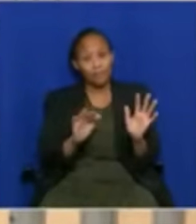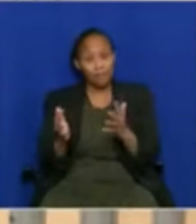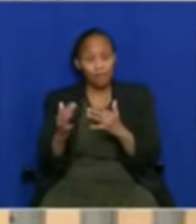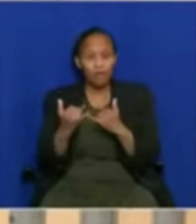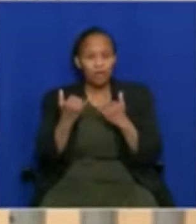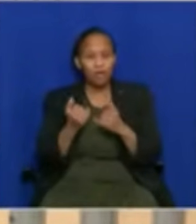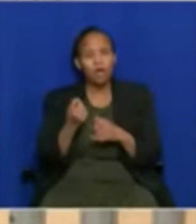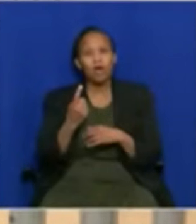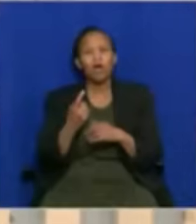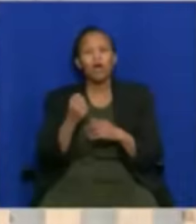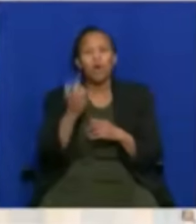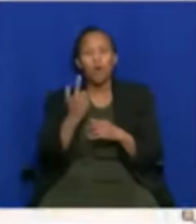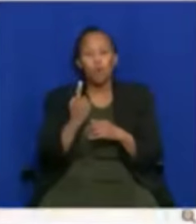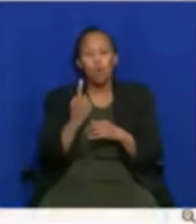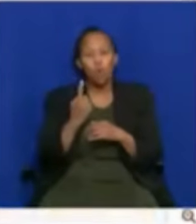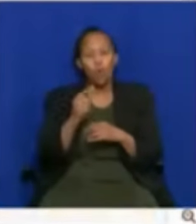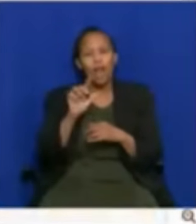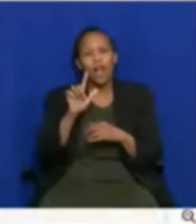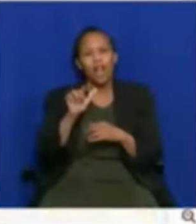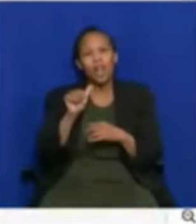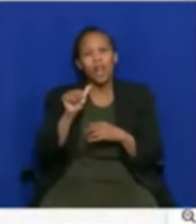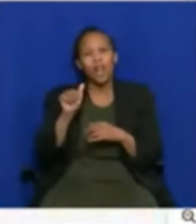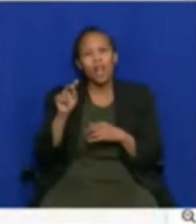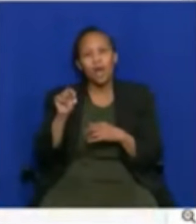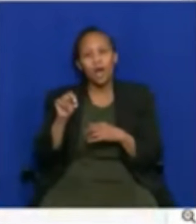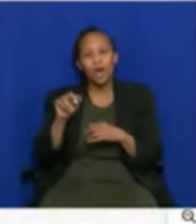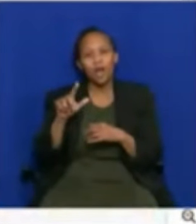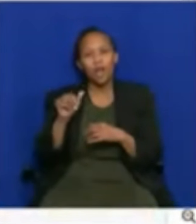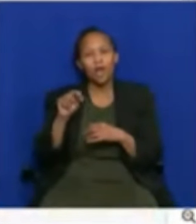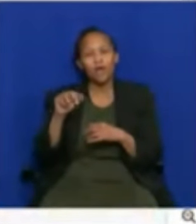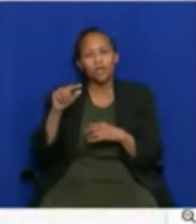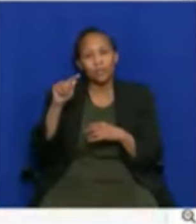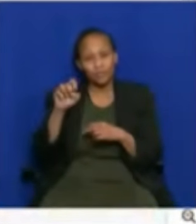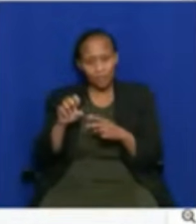case and 3 of those Orlando cases that Mr.